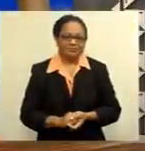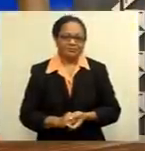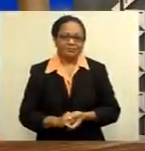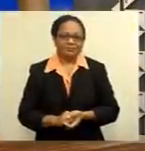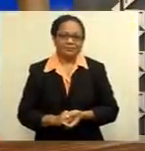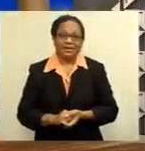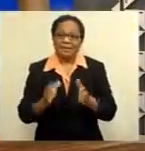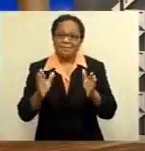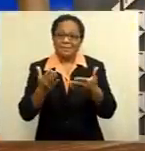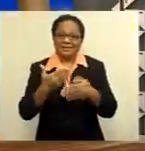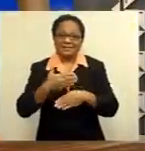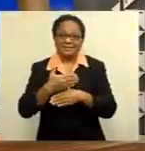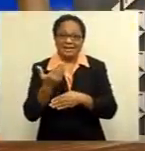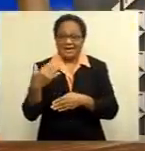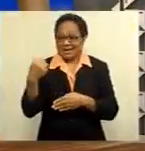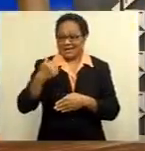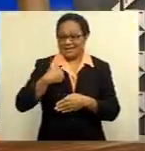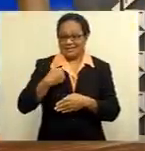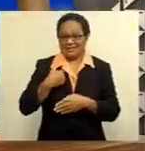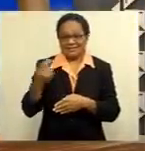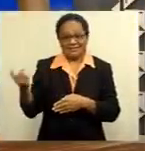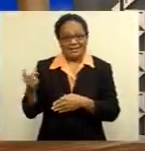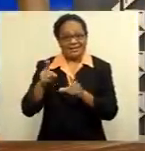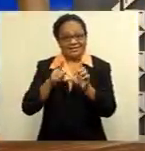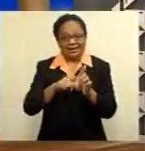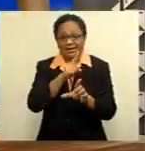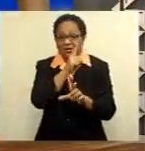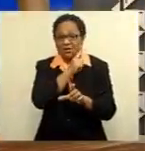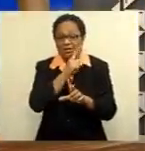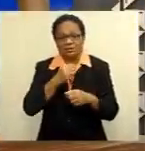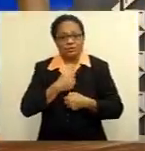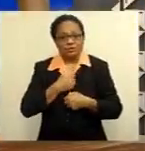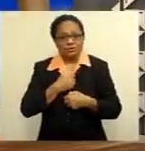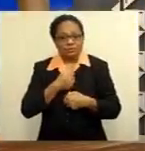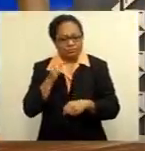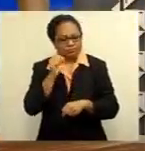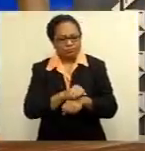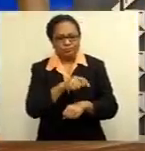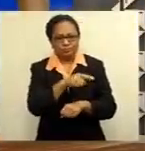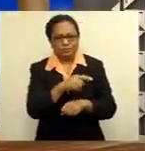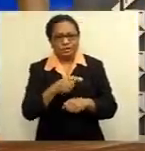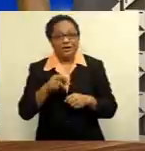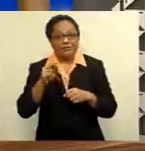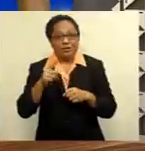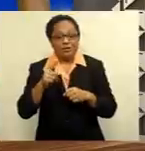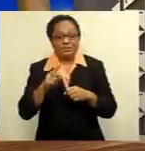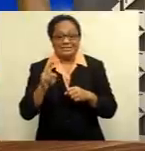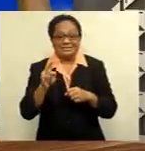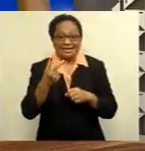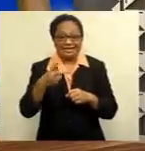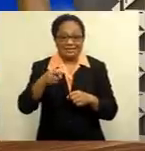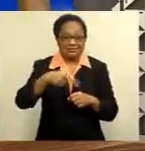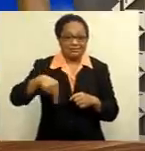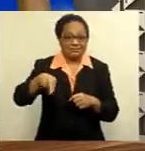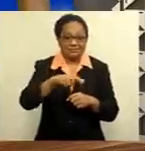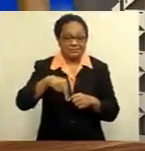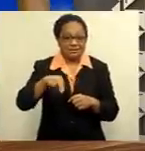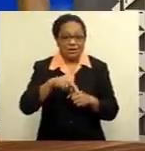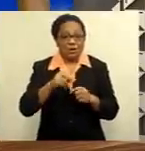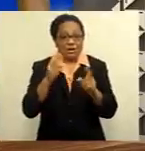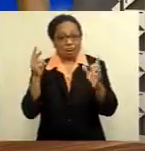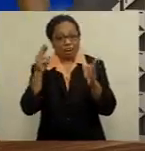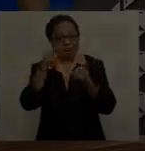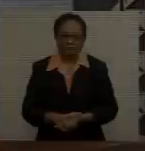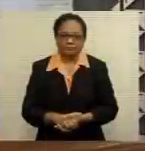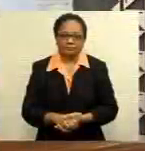Now in Player of the Day, Canadian teenager Leylah Fernandez shocked another high-ranked opponent in second seed Aryna Sabalenka to reach the US